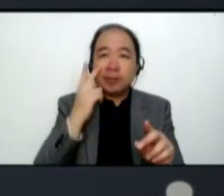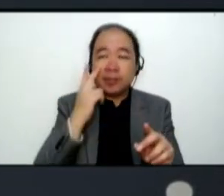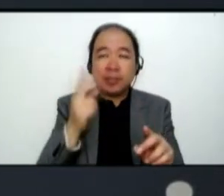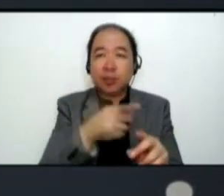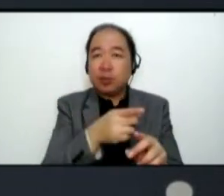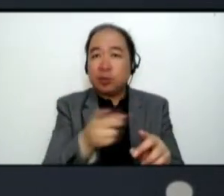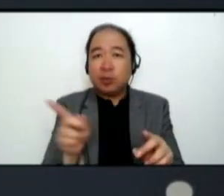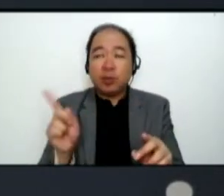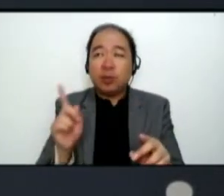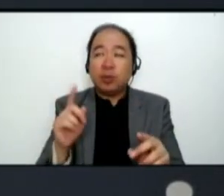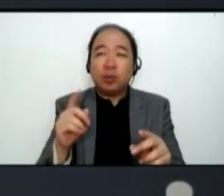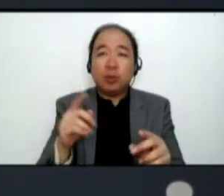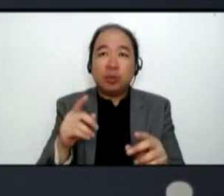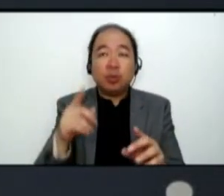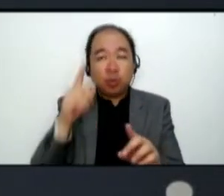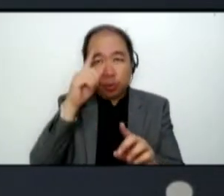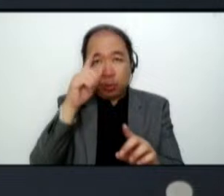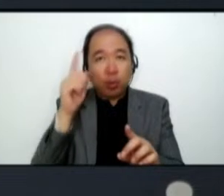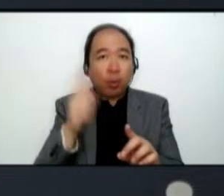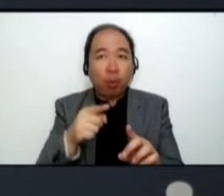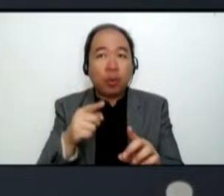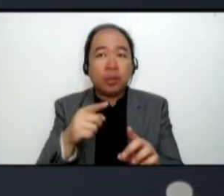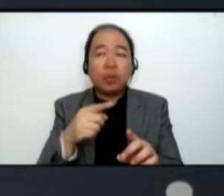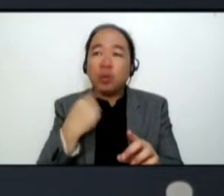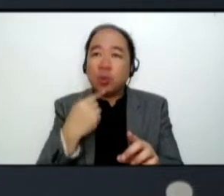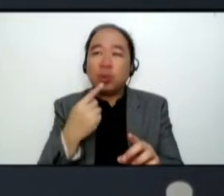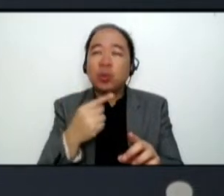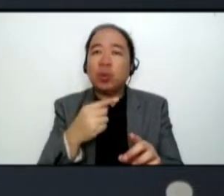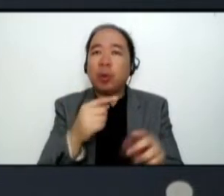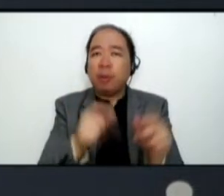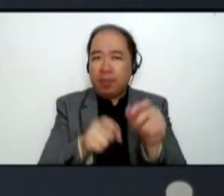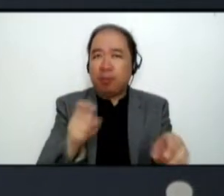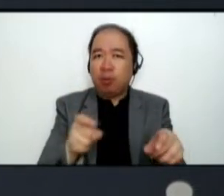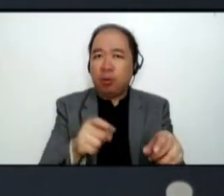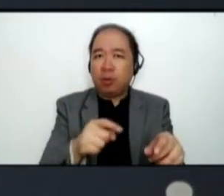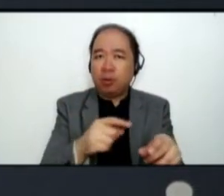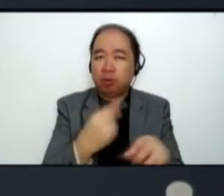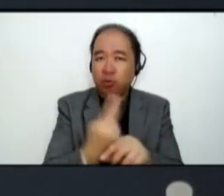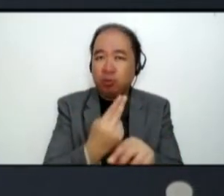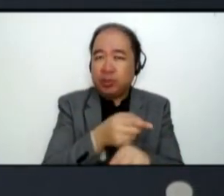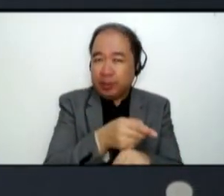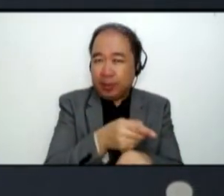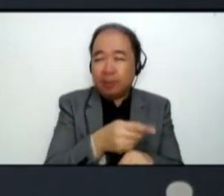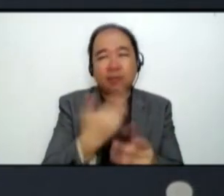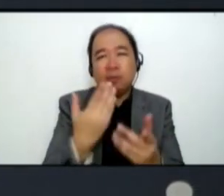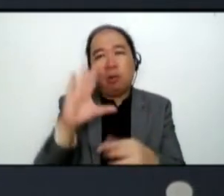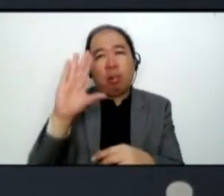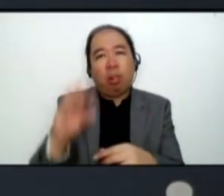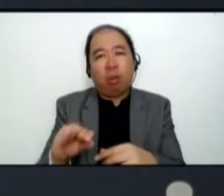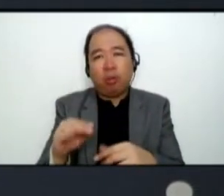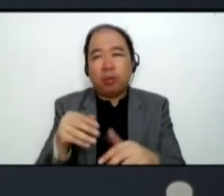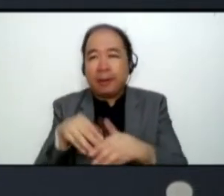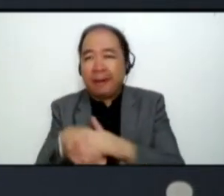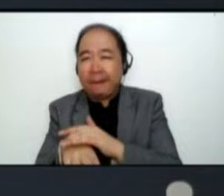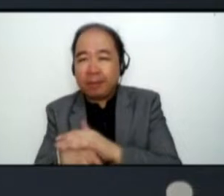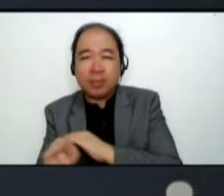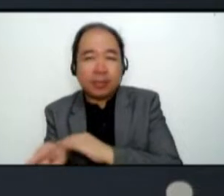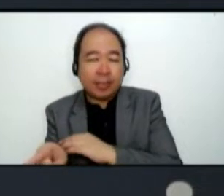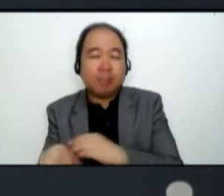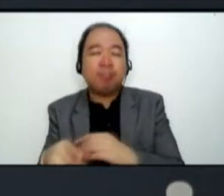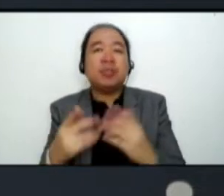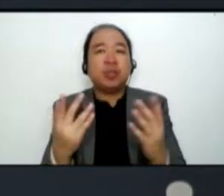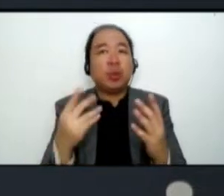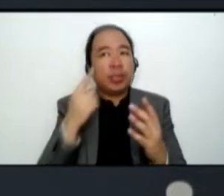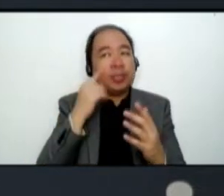who are intended is very low. And that is where you need to bring in specific bridges or actions to ensure that